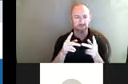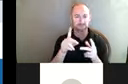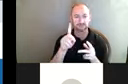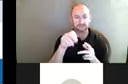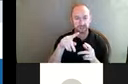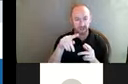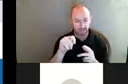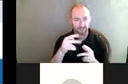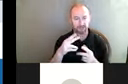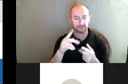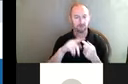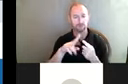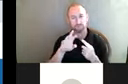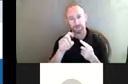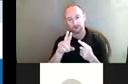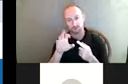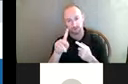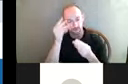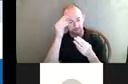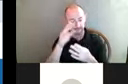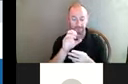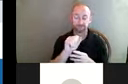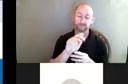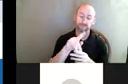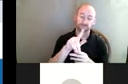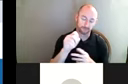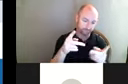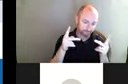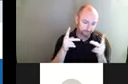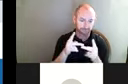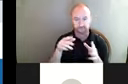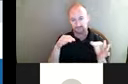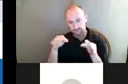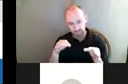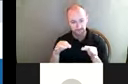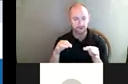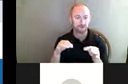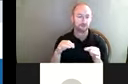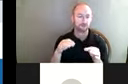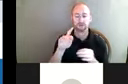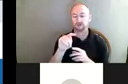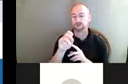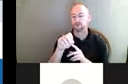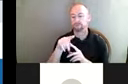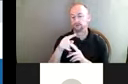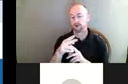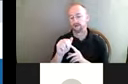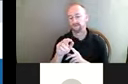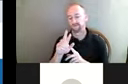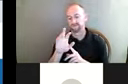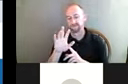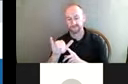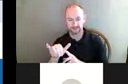bedrock information, sample locations, descriptions, and petrography with thin section